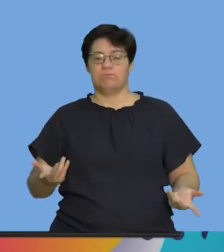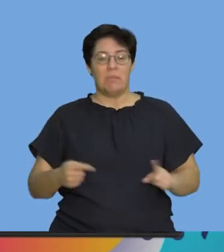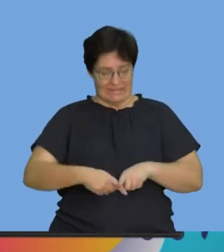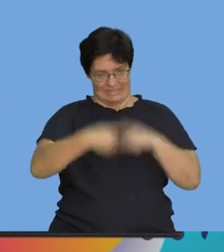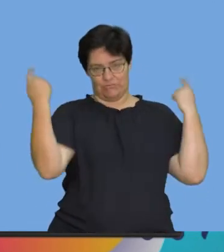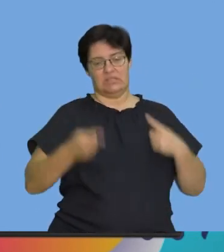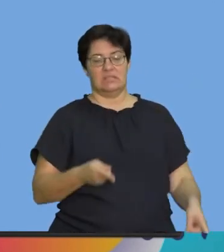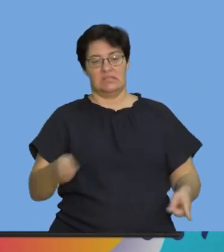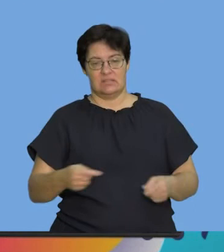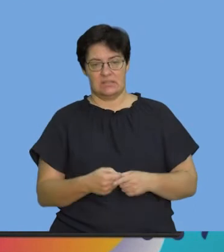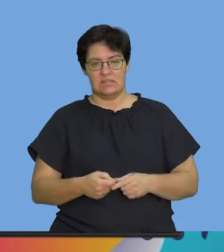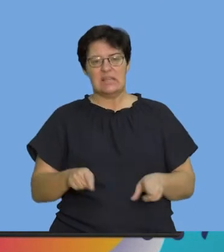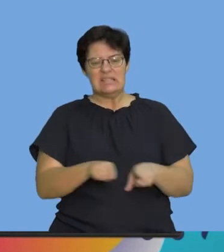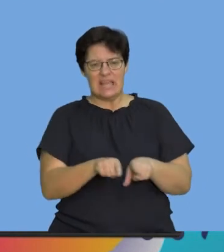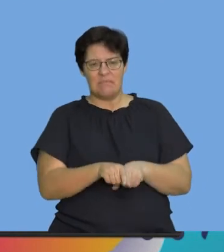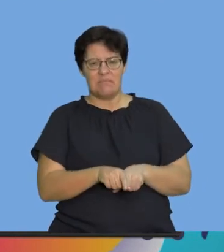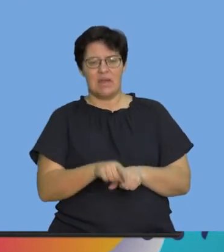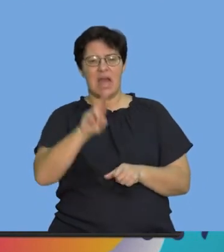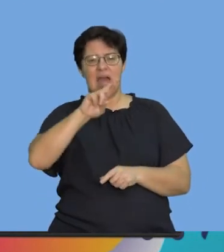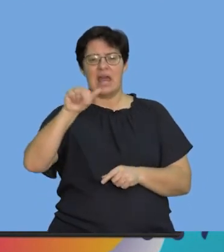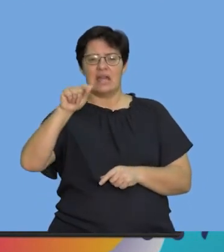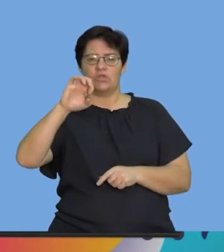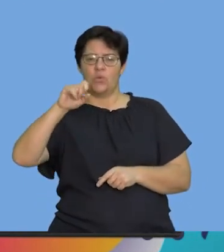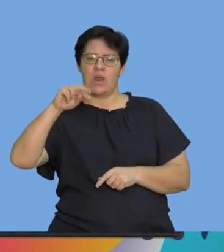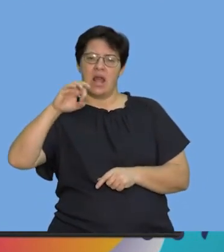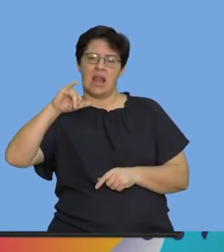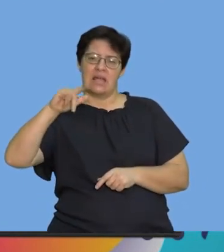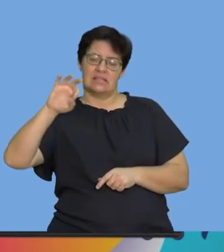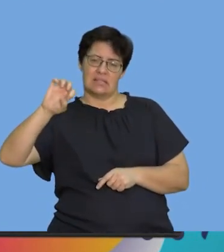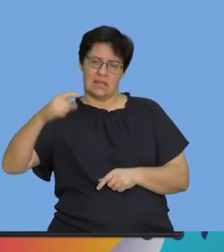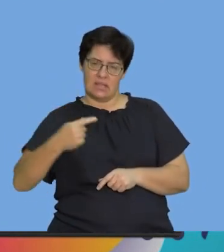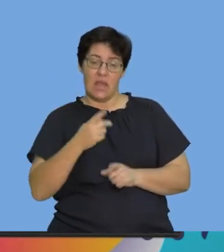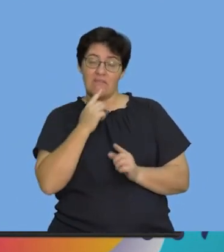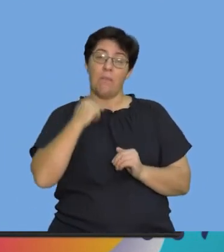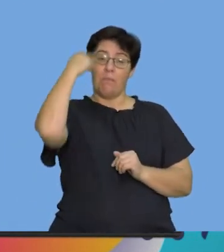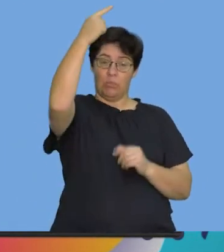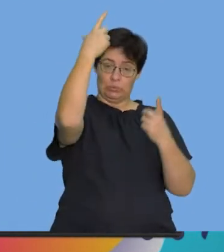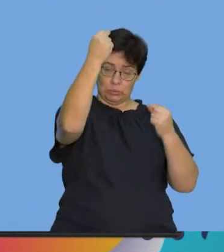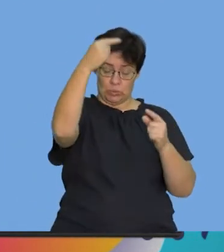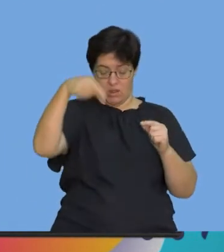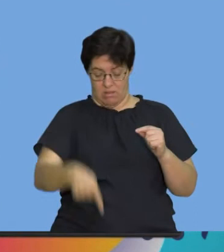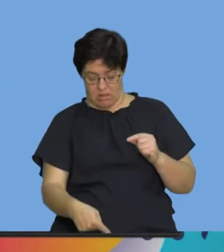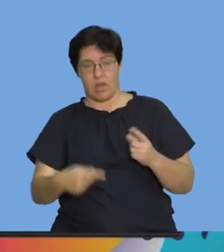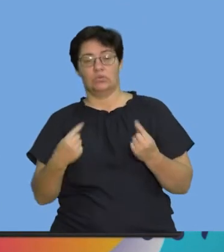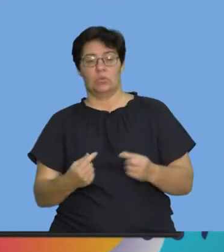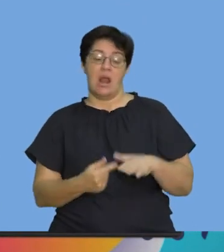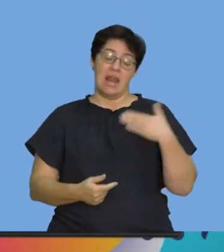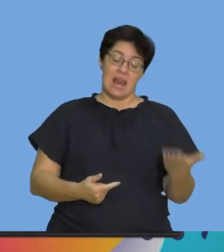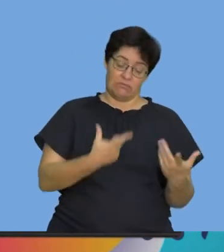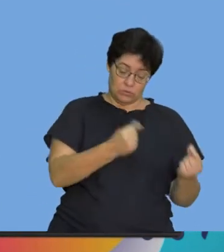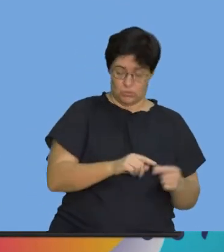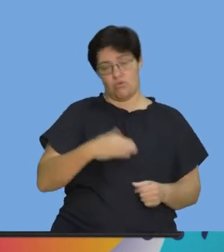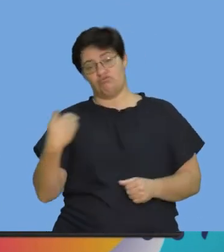as that concept of rationalizing. You remember, what you do at the top, you must do at the bottom. What you do on the left-hand side, you must do on the right-hand